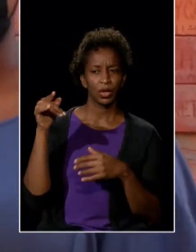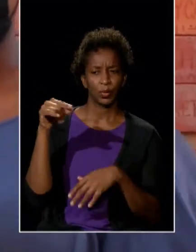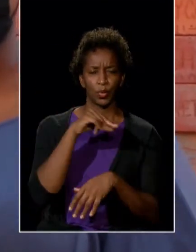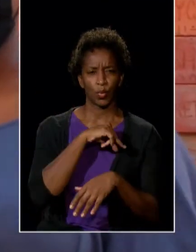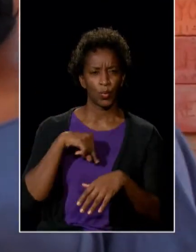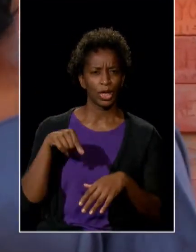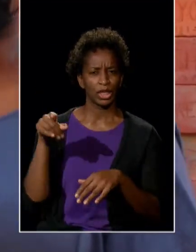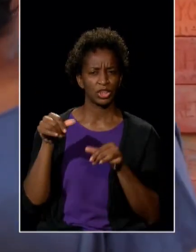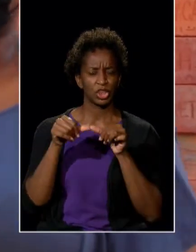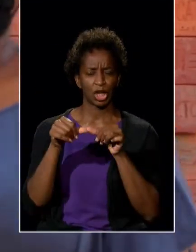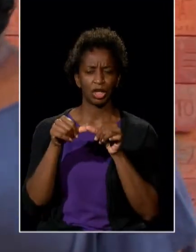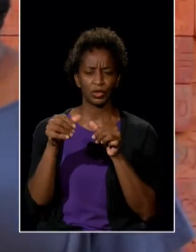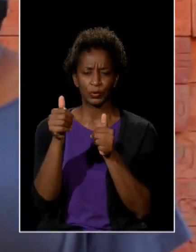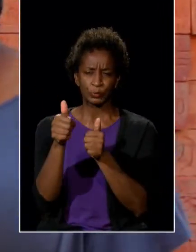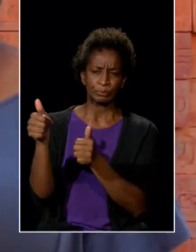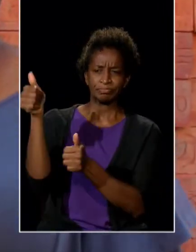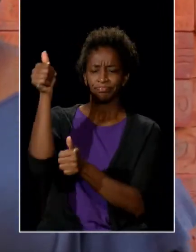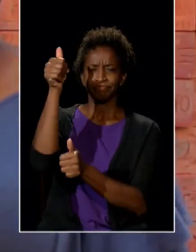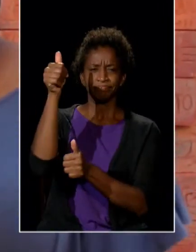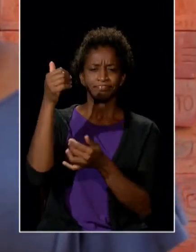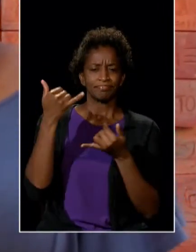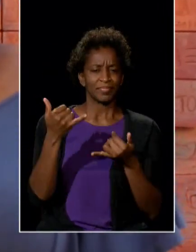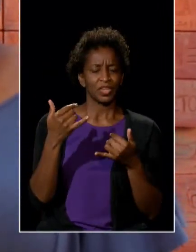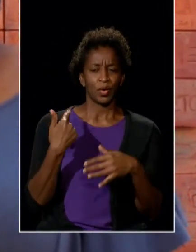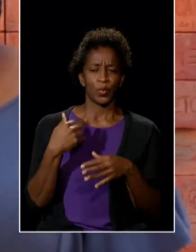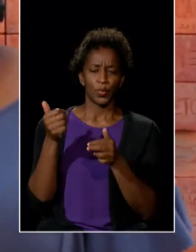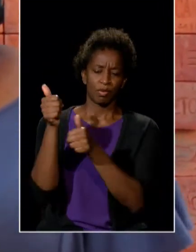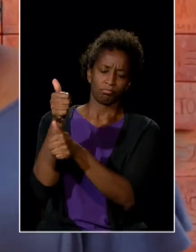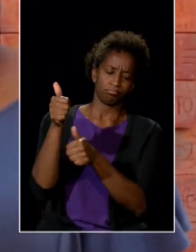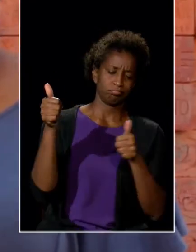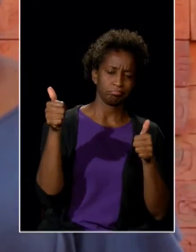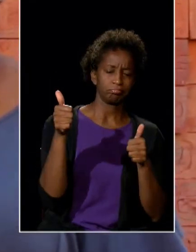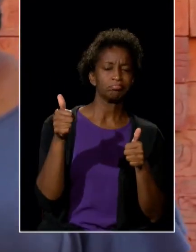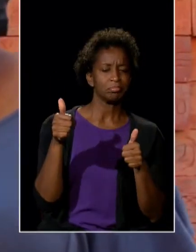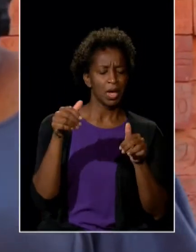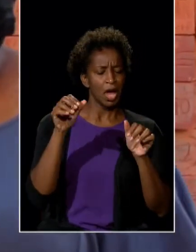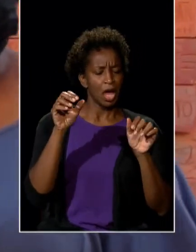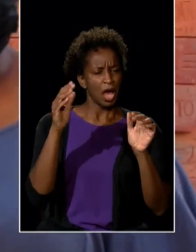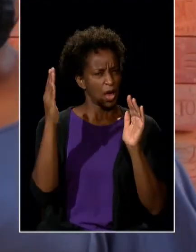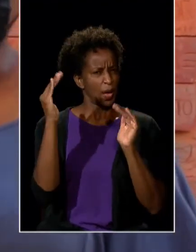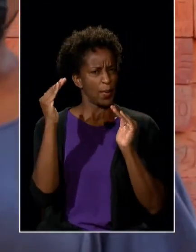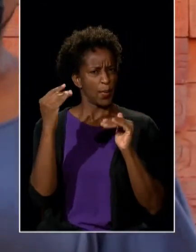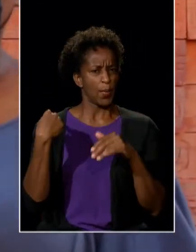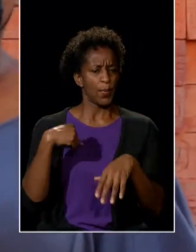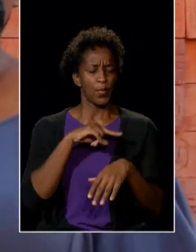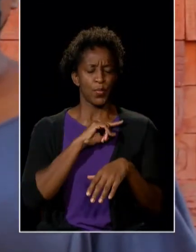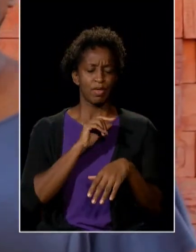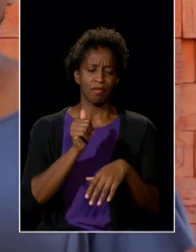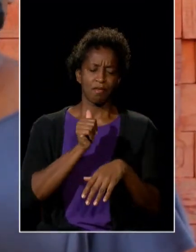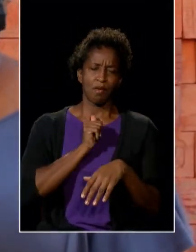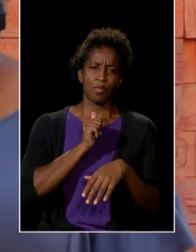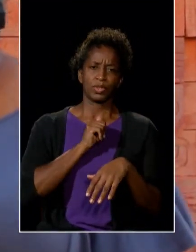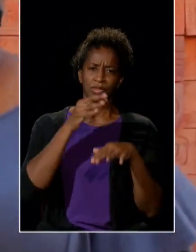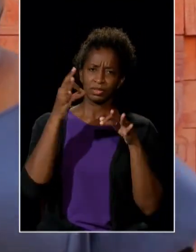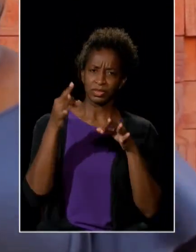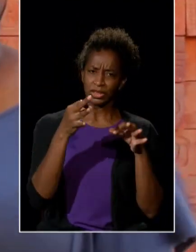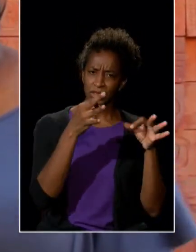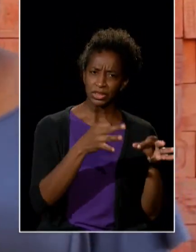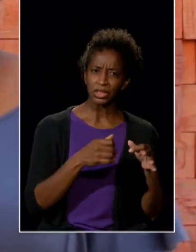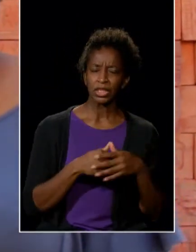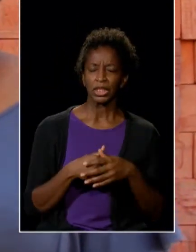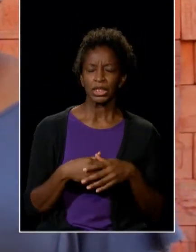a republic. Well, I feel positive about Barbados becoming a republic. I don't feel negatively against